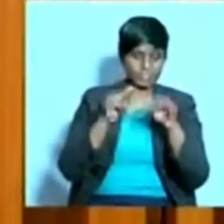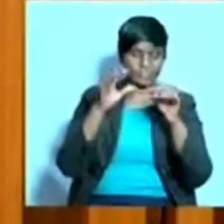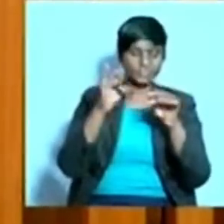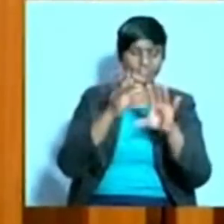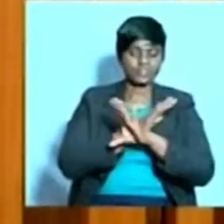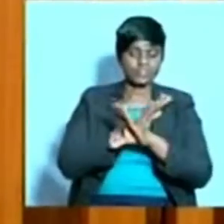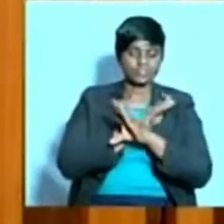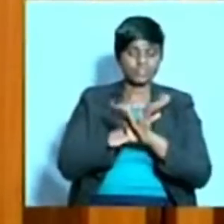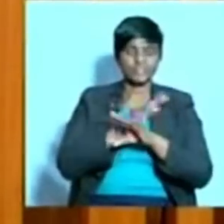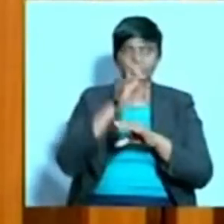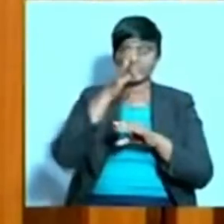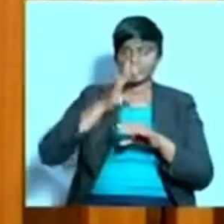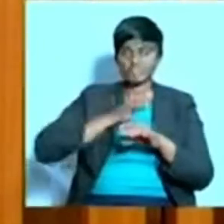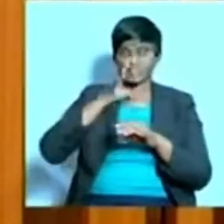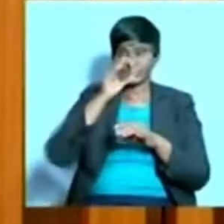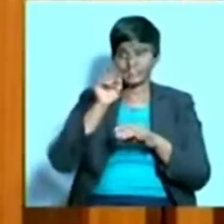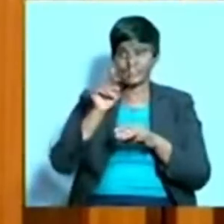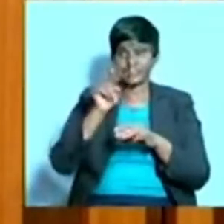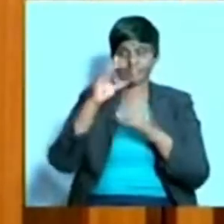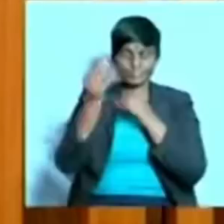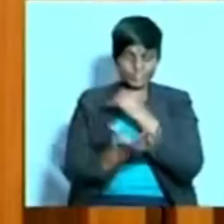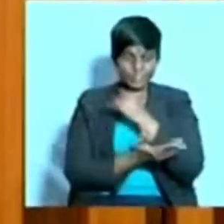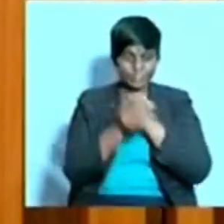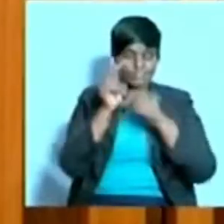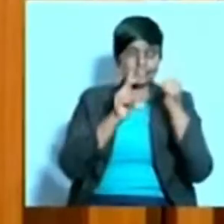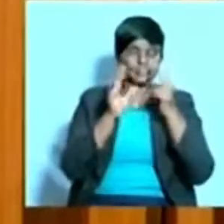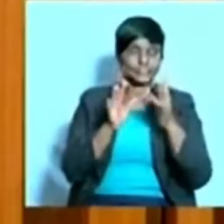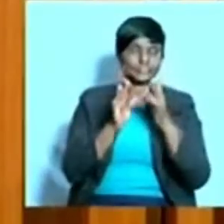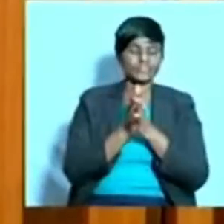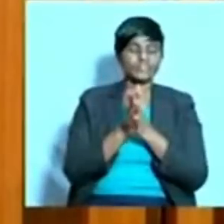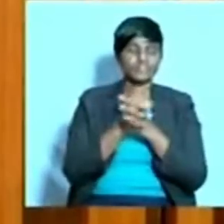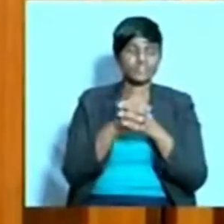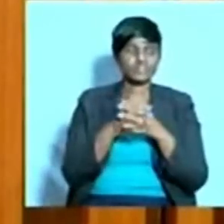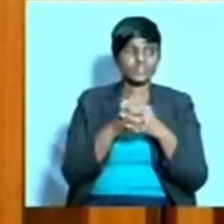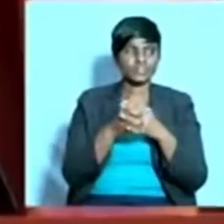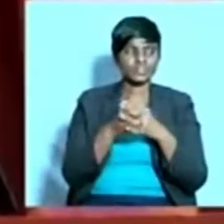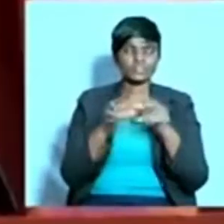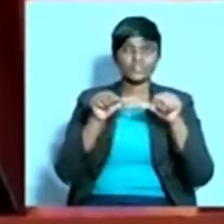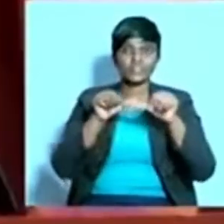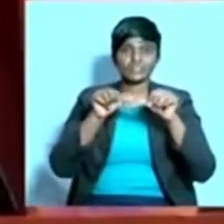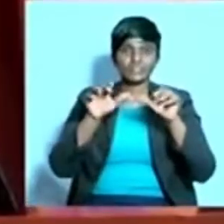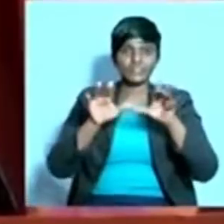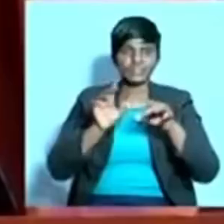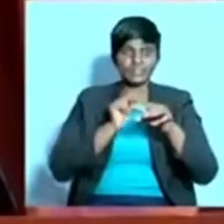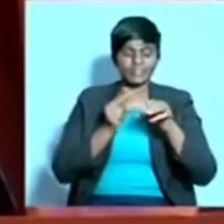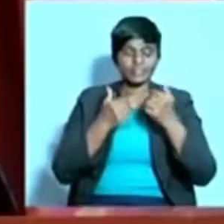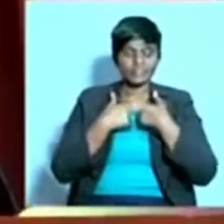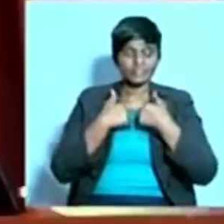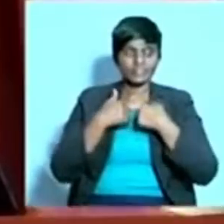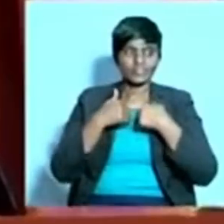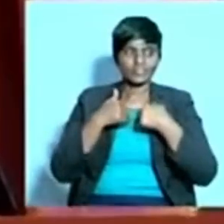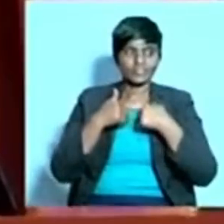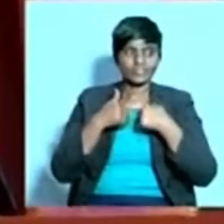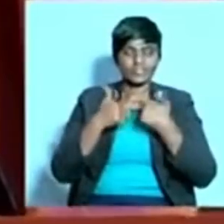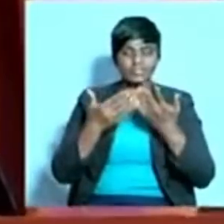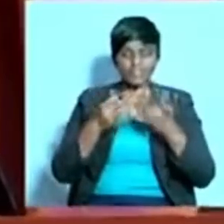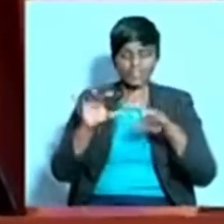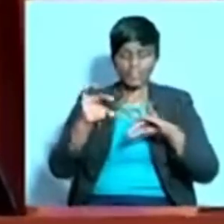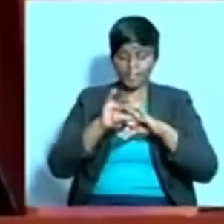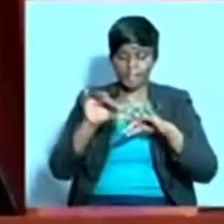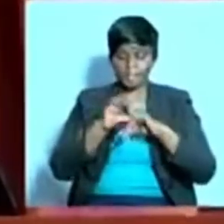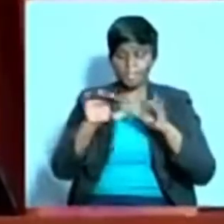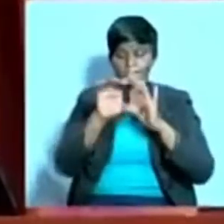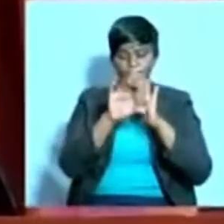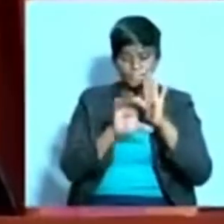Zambia, Madam Speaker did welcome the visitors in our midst. Still to come, Claudette, we do have the Matrimonial Causes Amendment